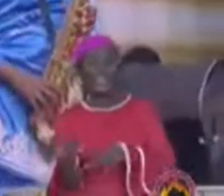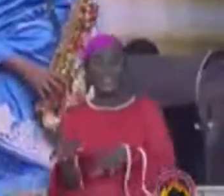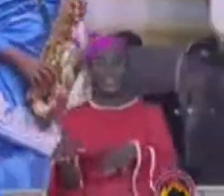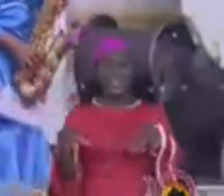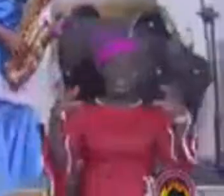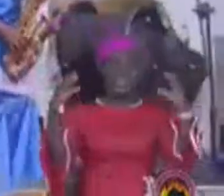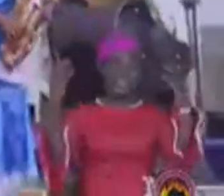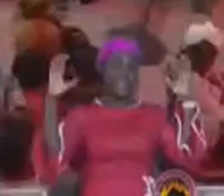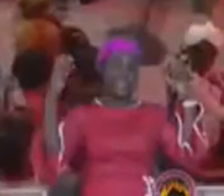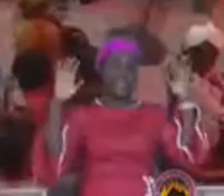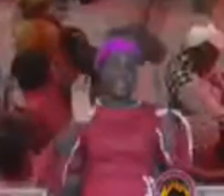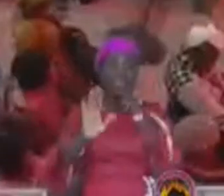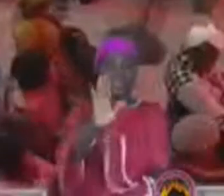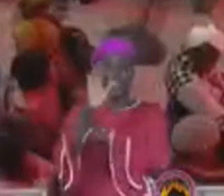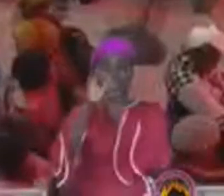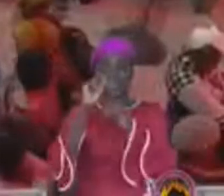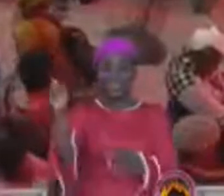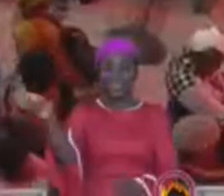Bless you.